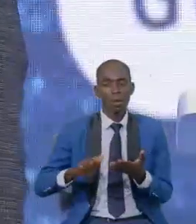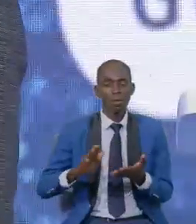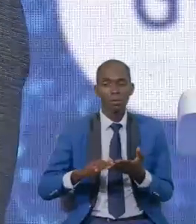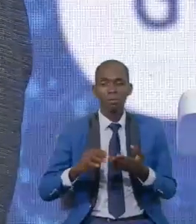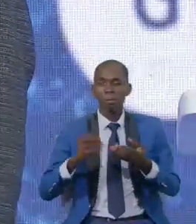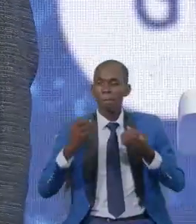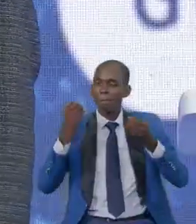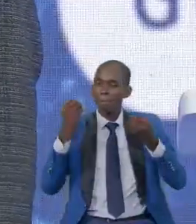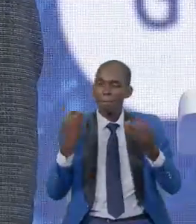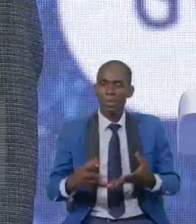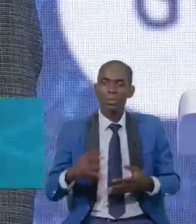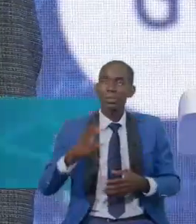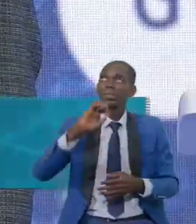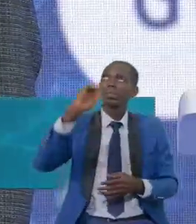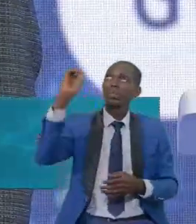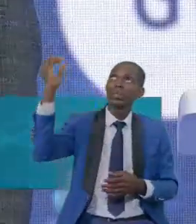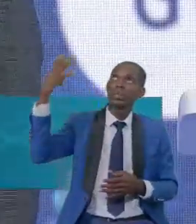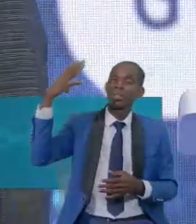all